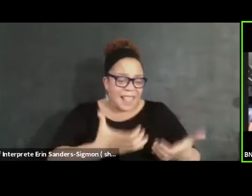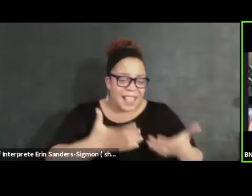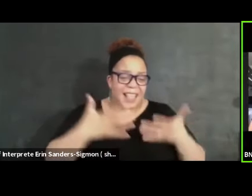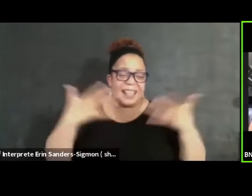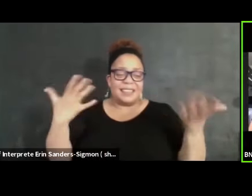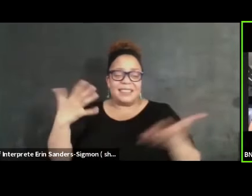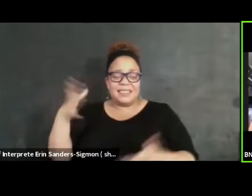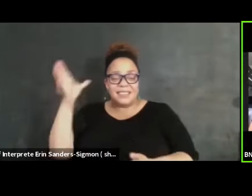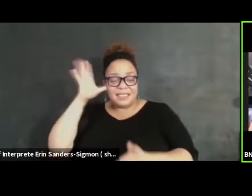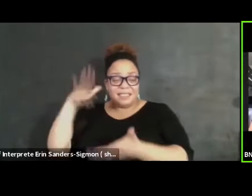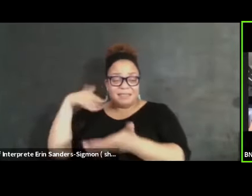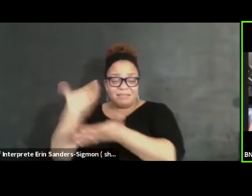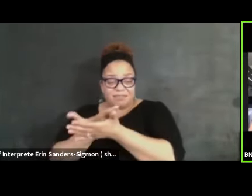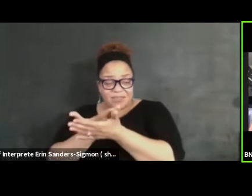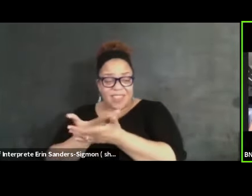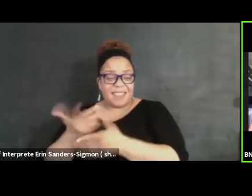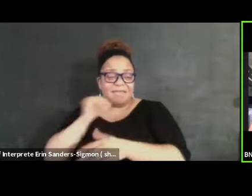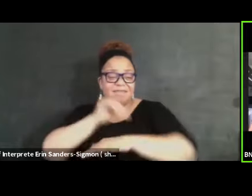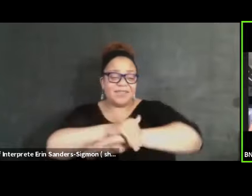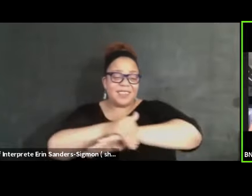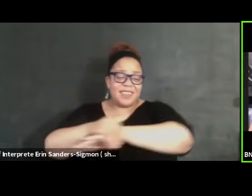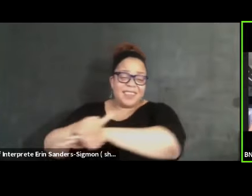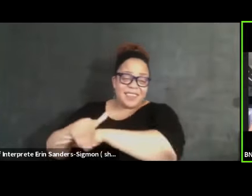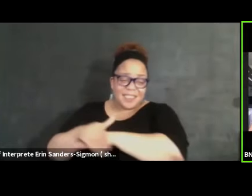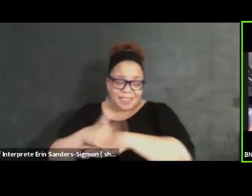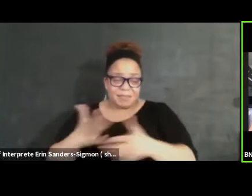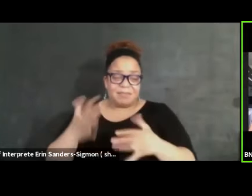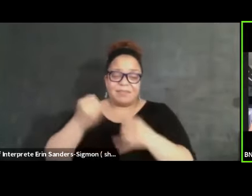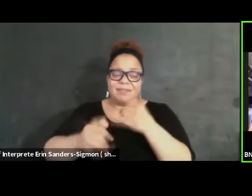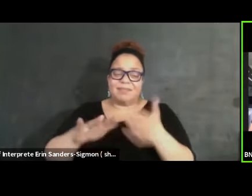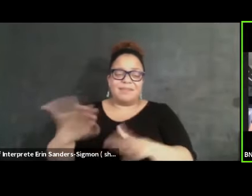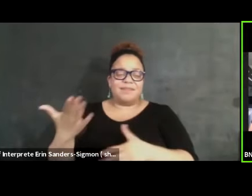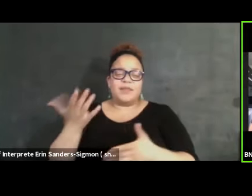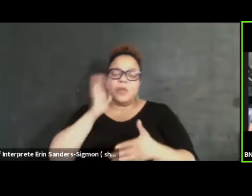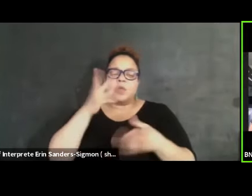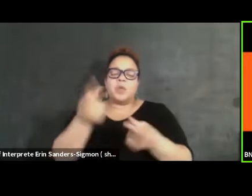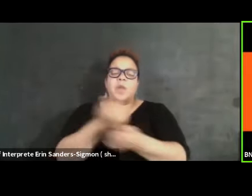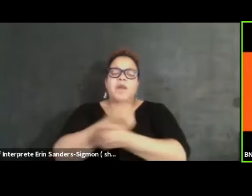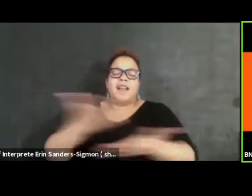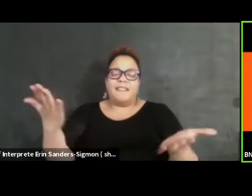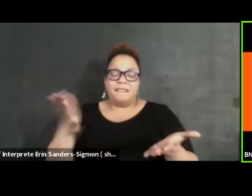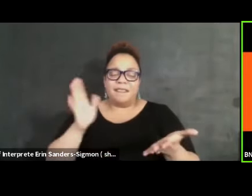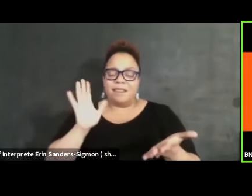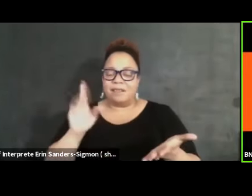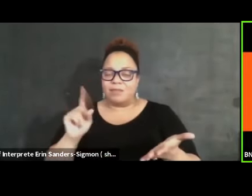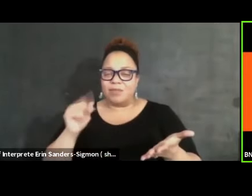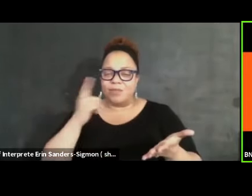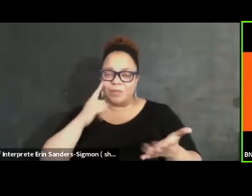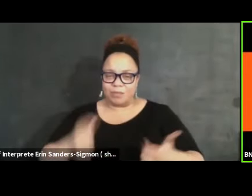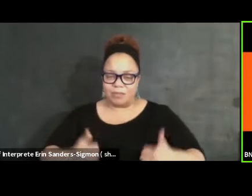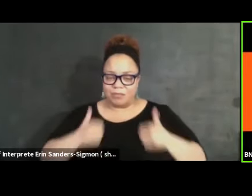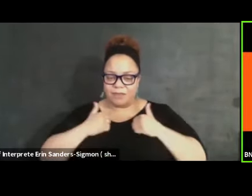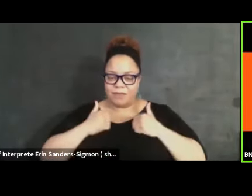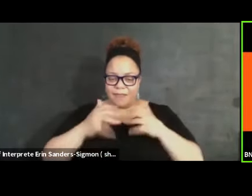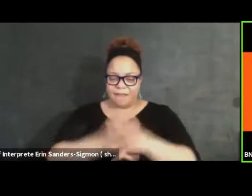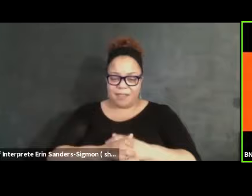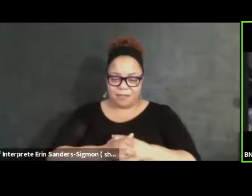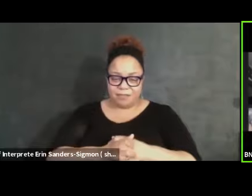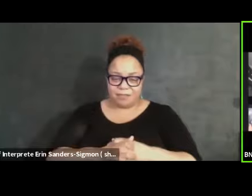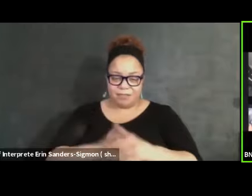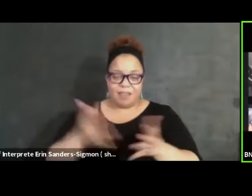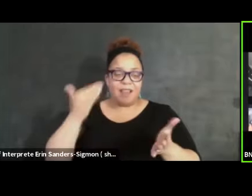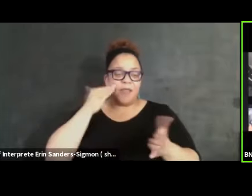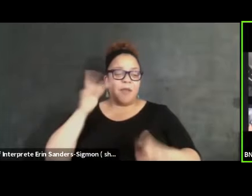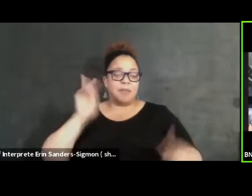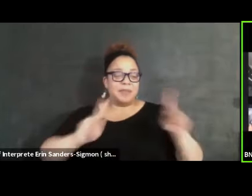so we tell him to do whatever is necessary to survive those criminals. I know people who face executions for doing the minimal. People tell me